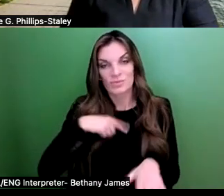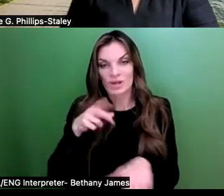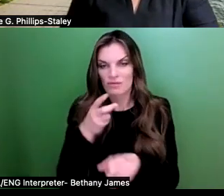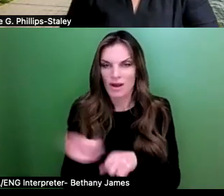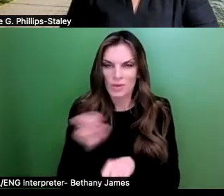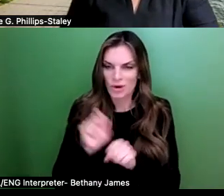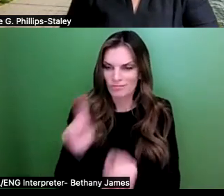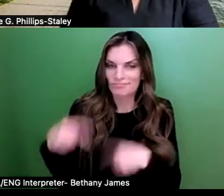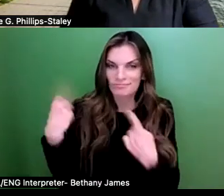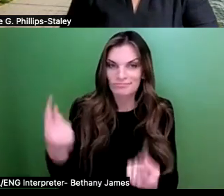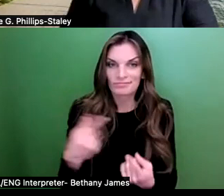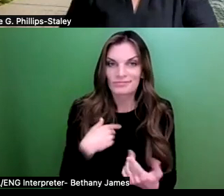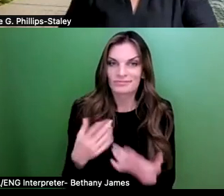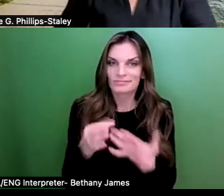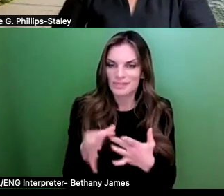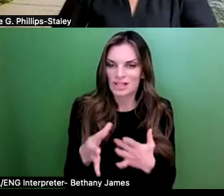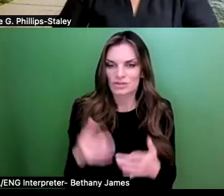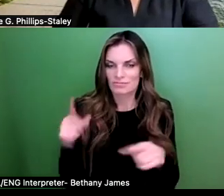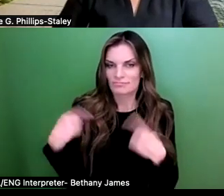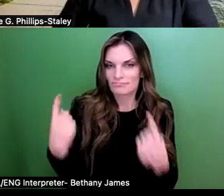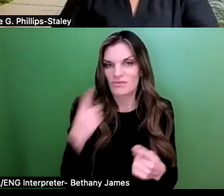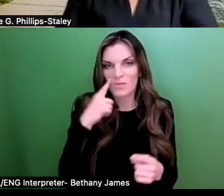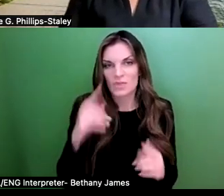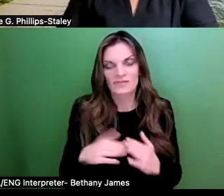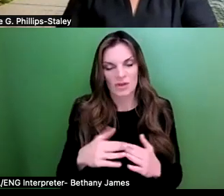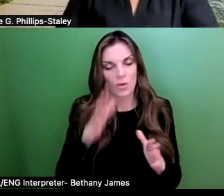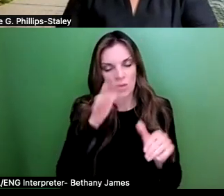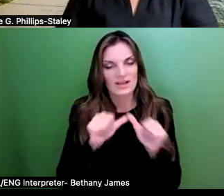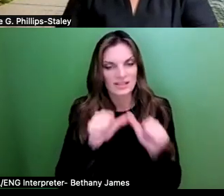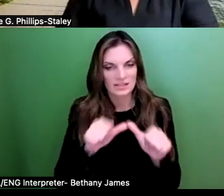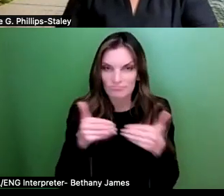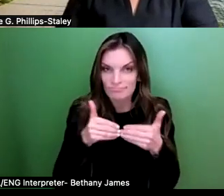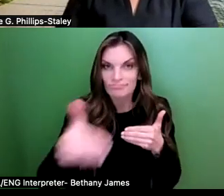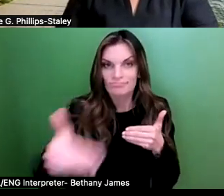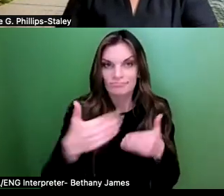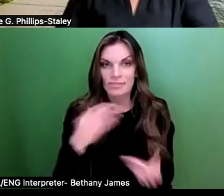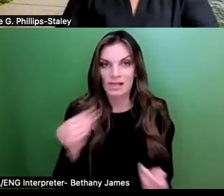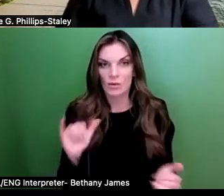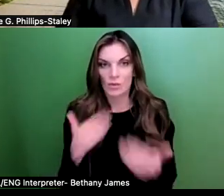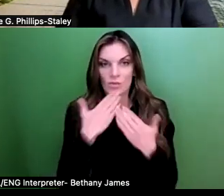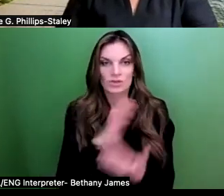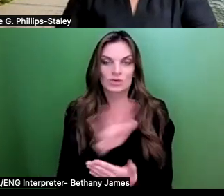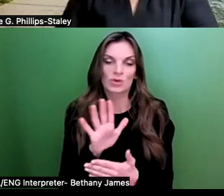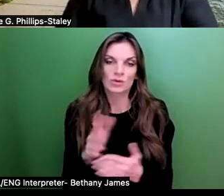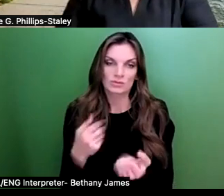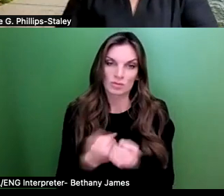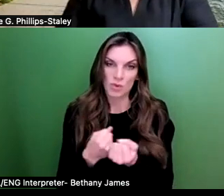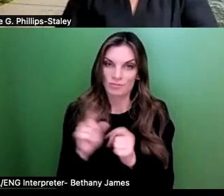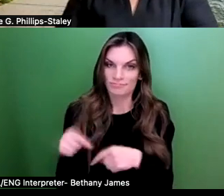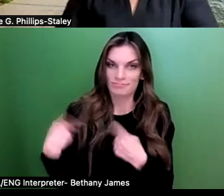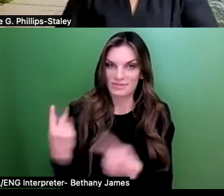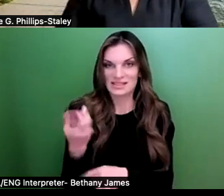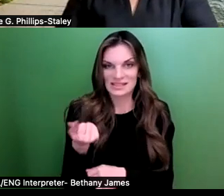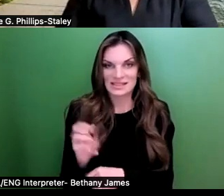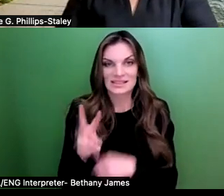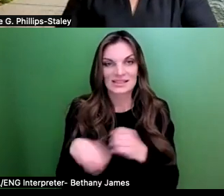and have provided greatly for this village, and I think we will continue to do so. I appreciate all the support I have had in the past 16 years,